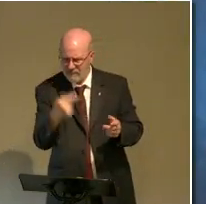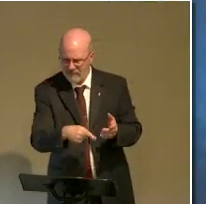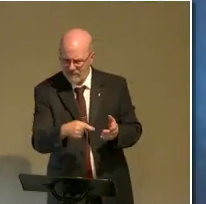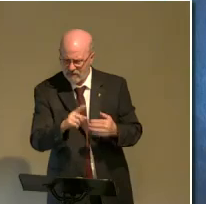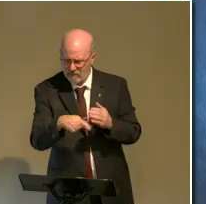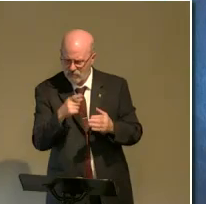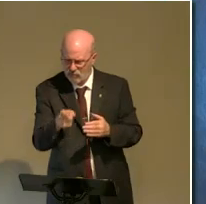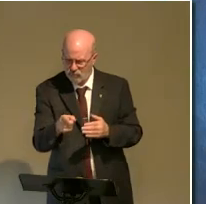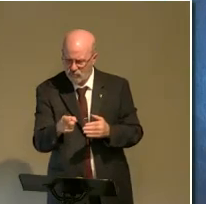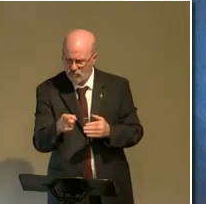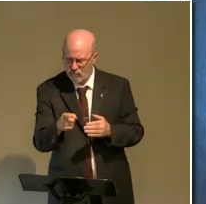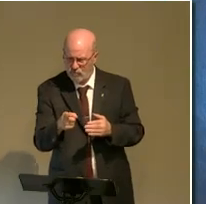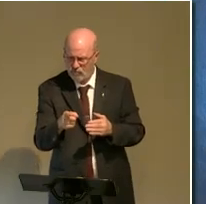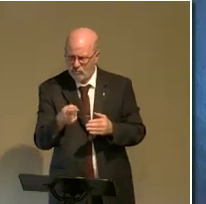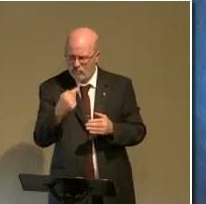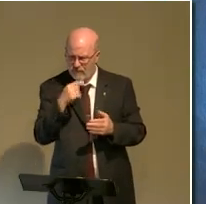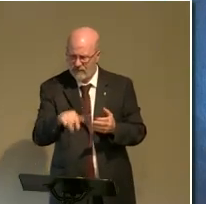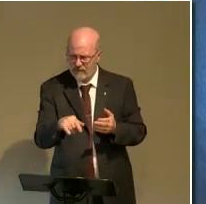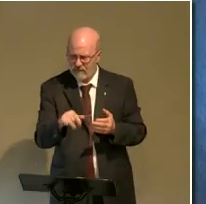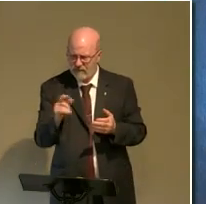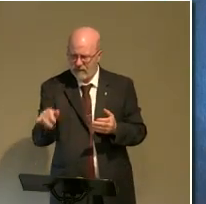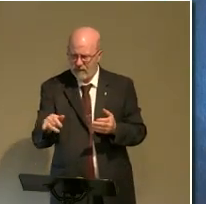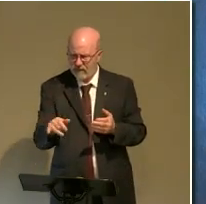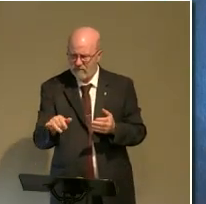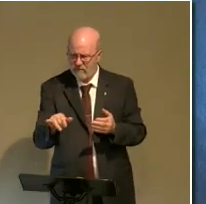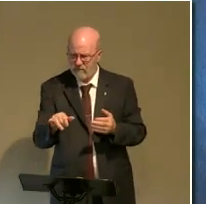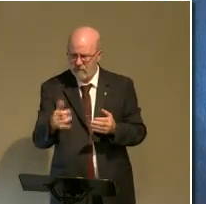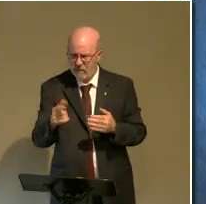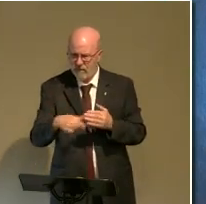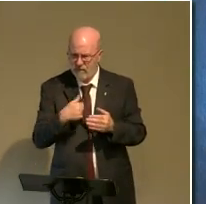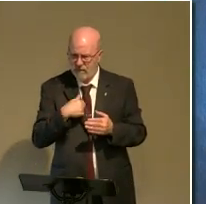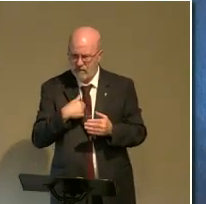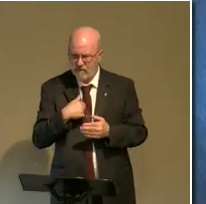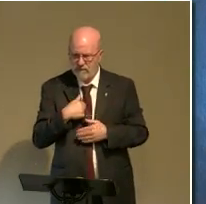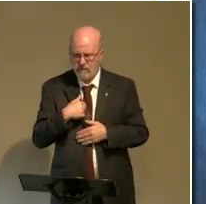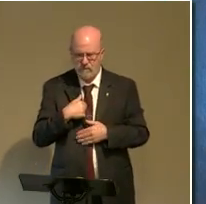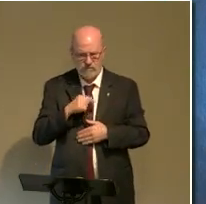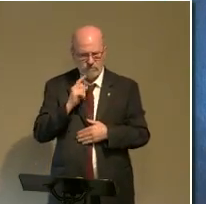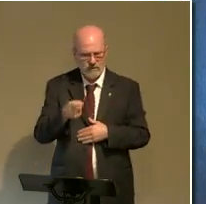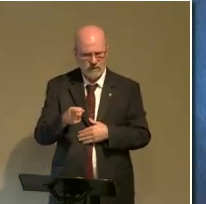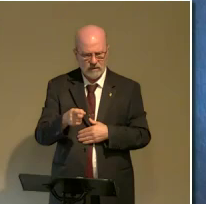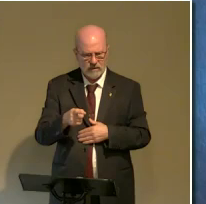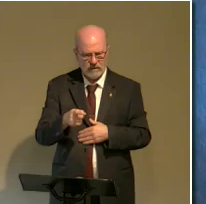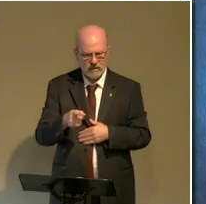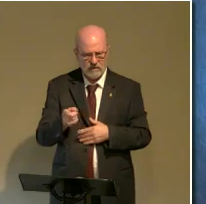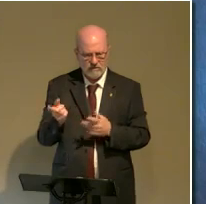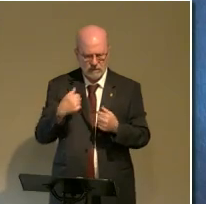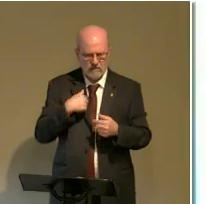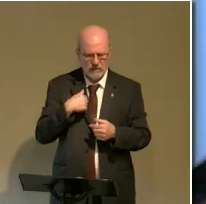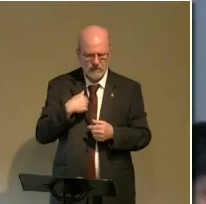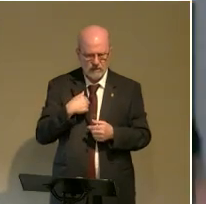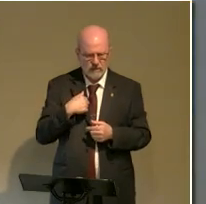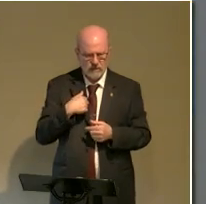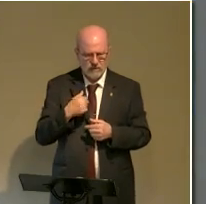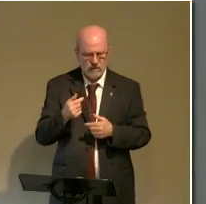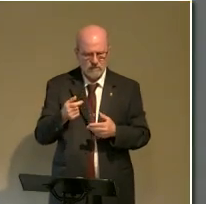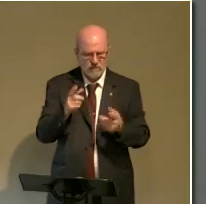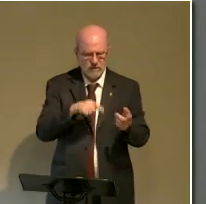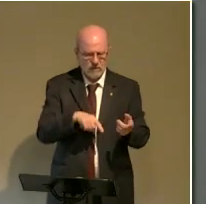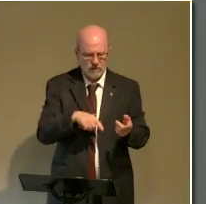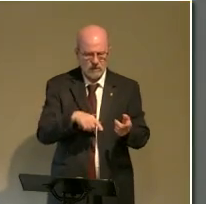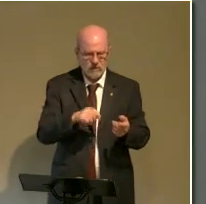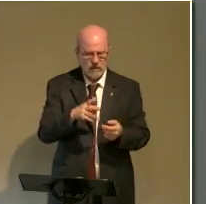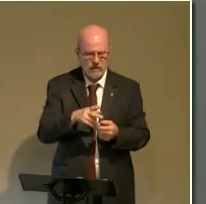this, said you said this, that, and the other about me. I said, really? Okay, come with me. Brought the person.